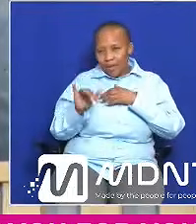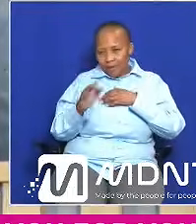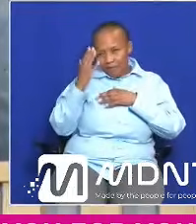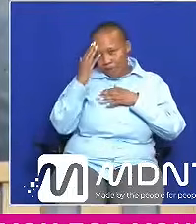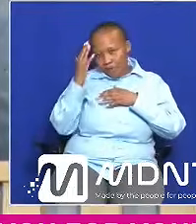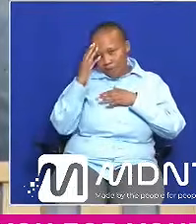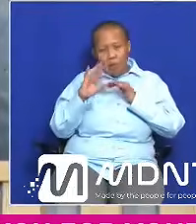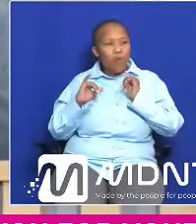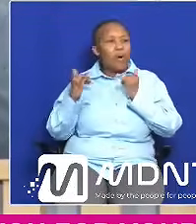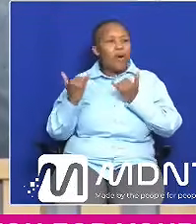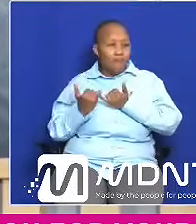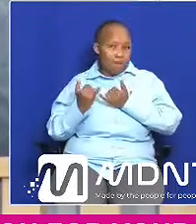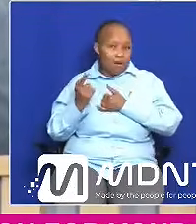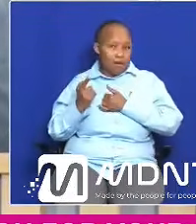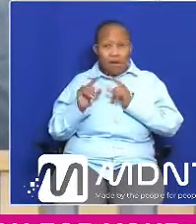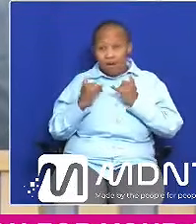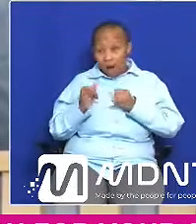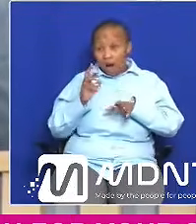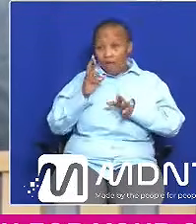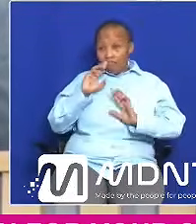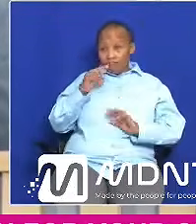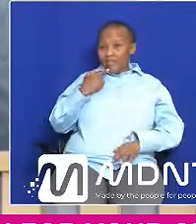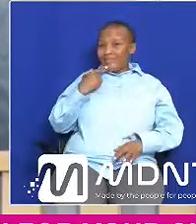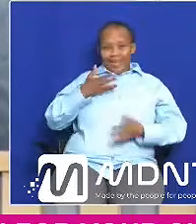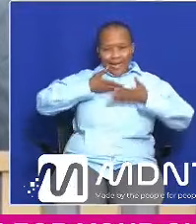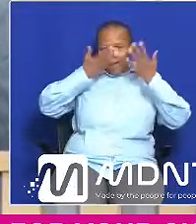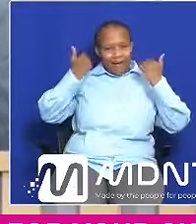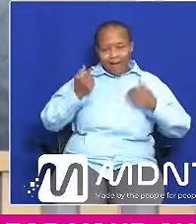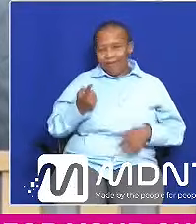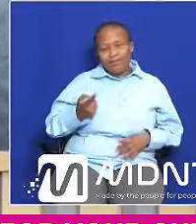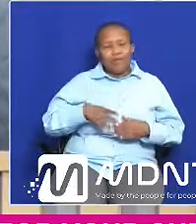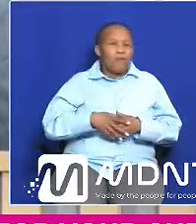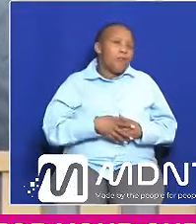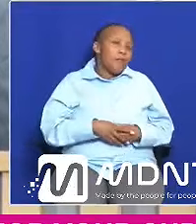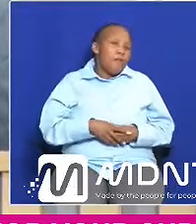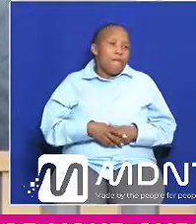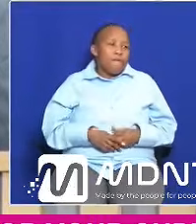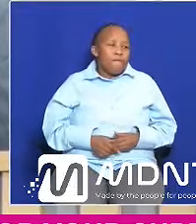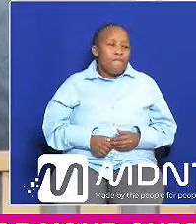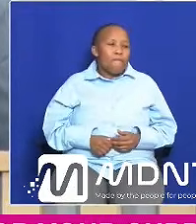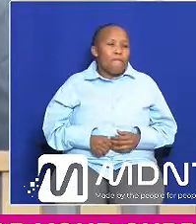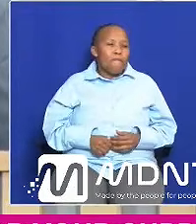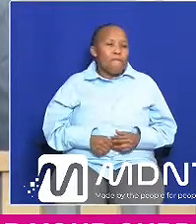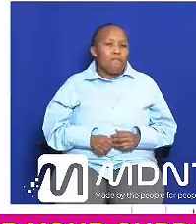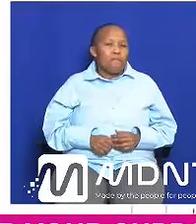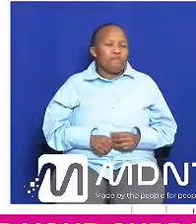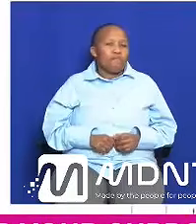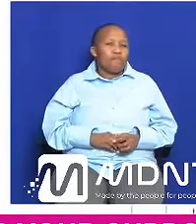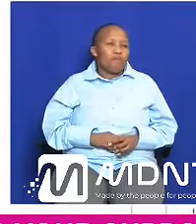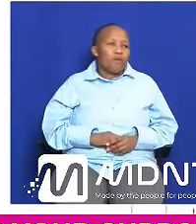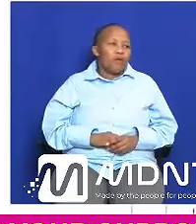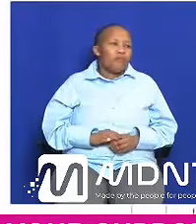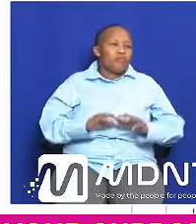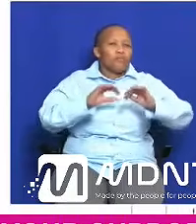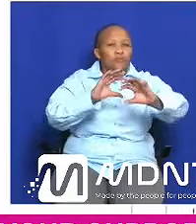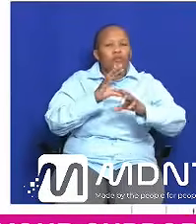Matlala said no, he doesn't. I contrast that with the recipient, who's identified as